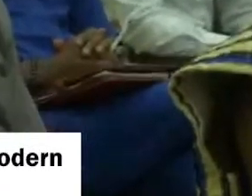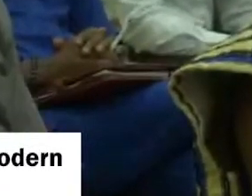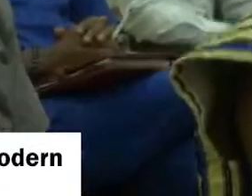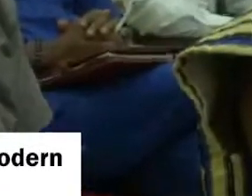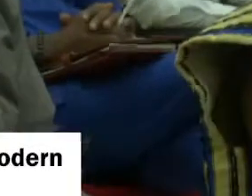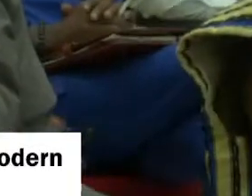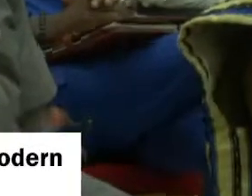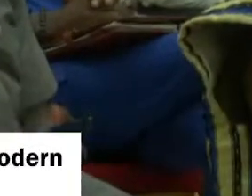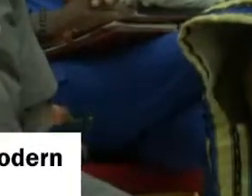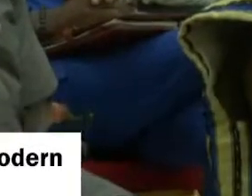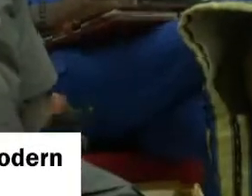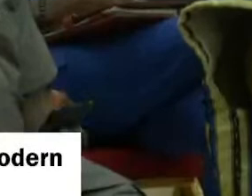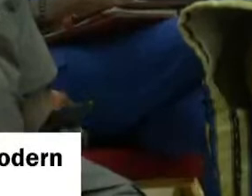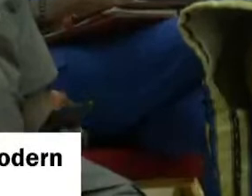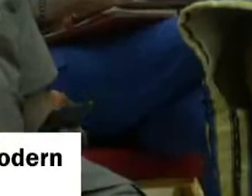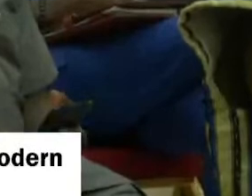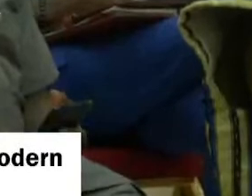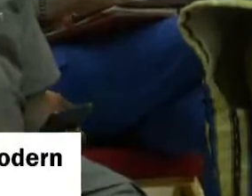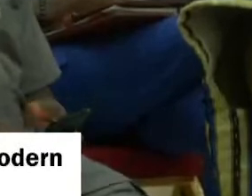Good evening.